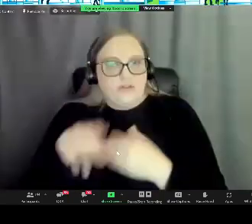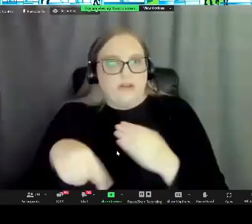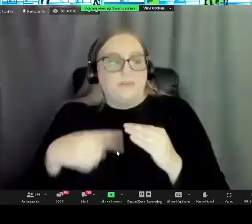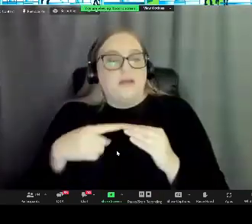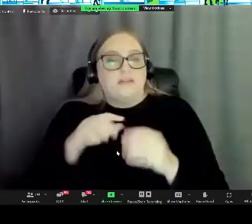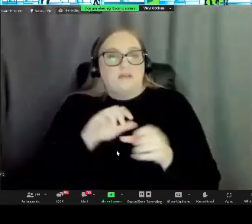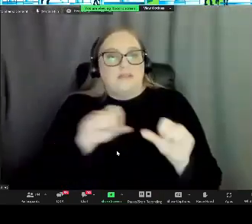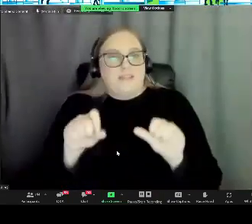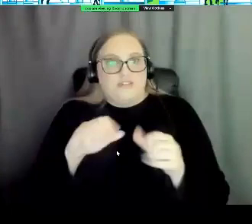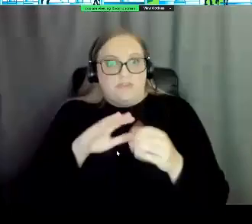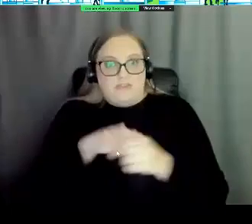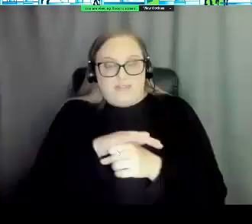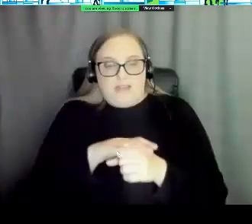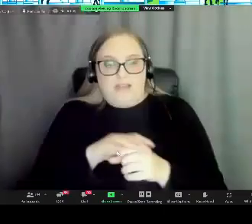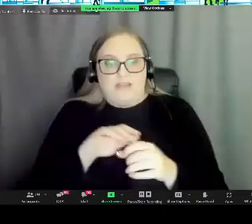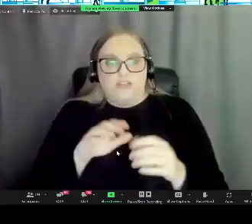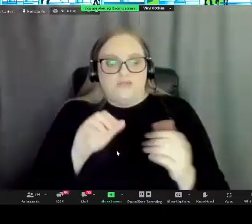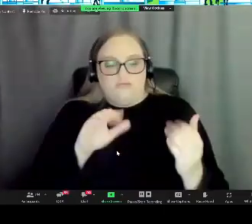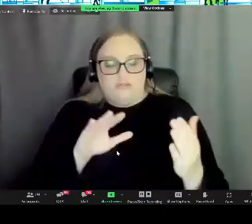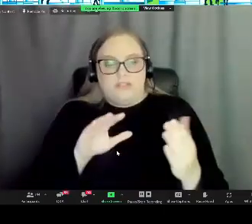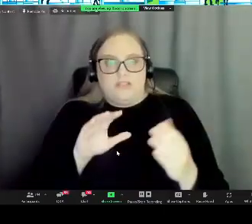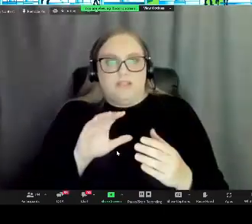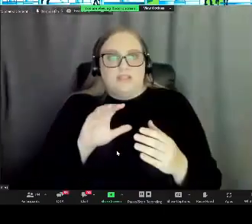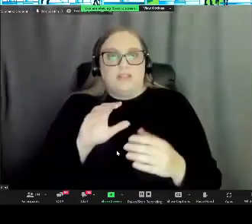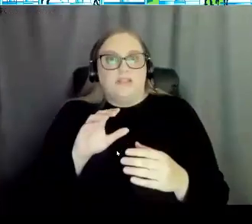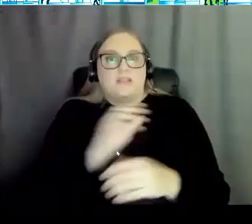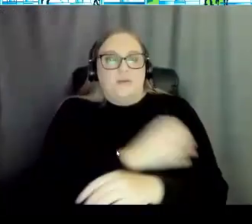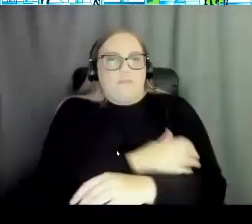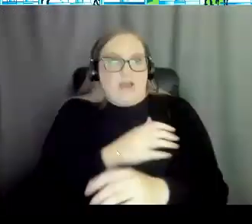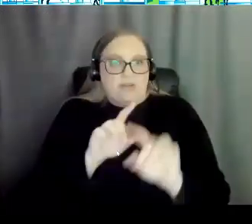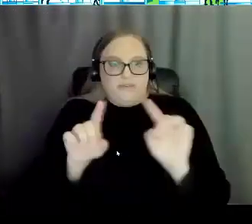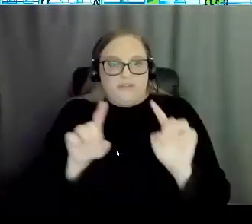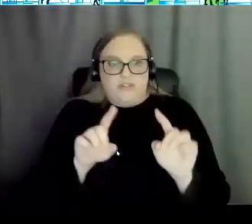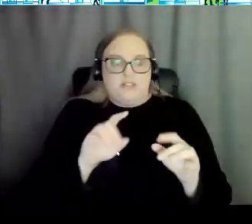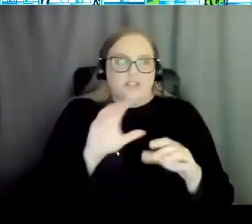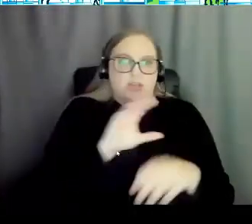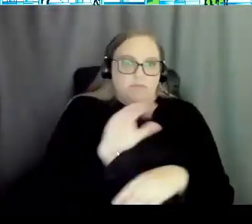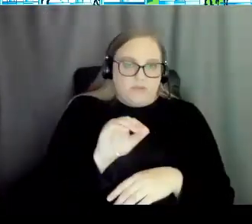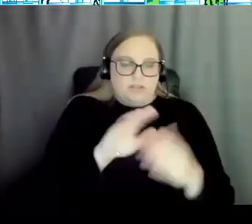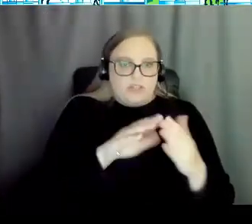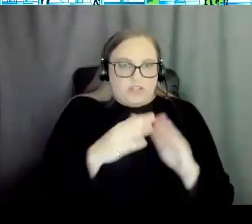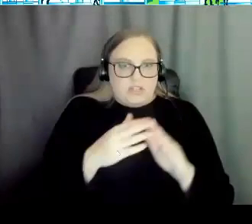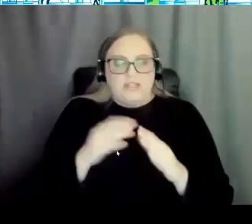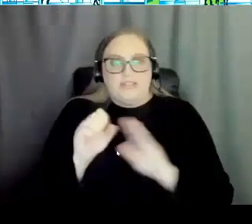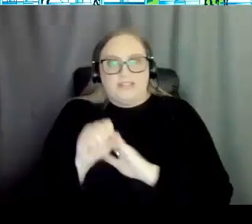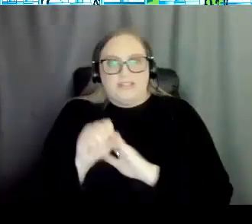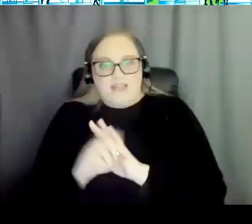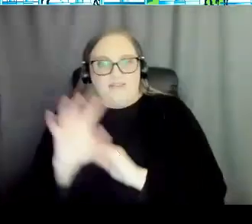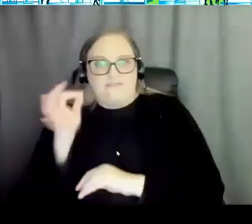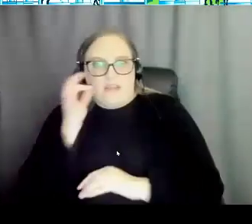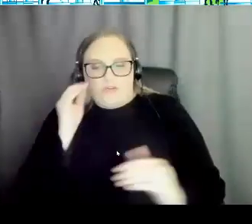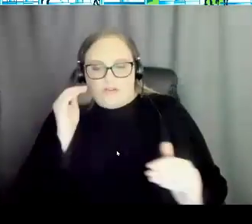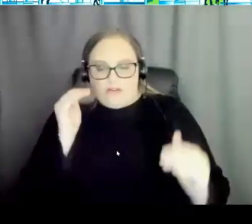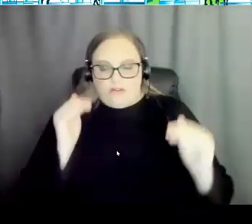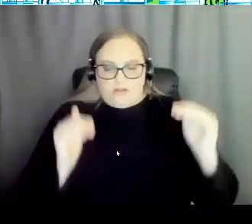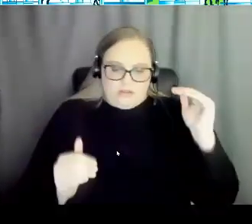community is addressing the power differential between community, state, industry, and federal officials. Not everyone is going here in a lateral